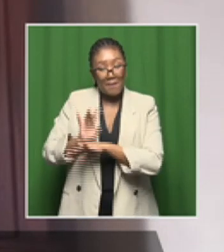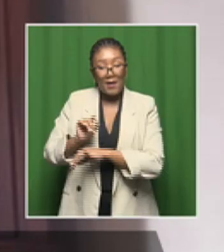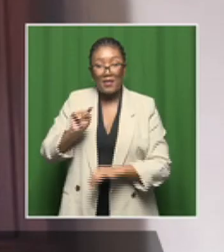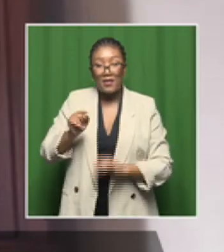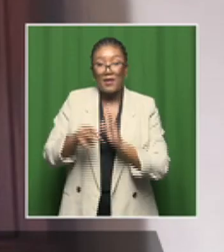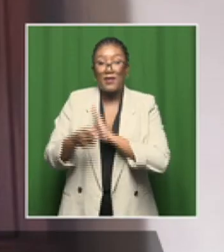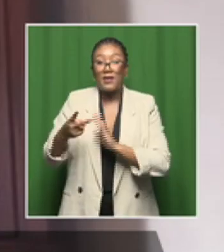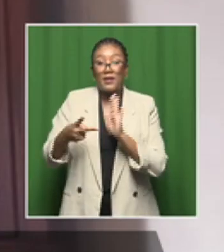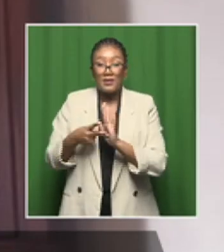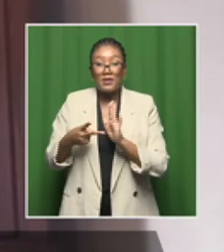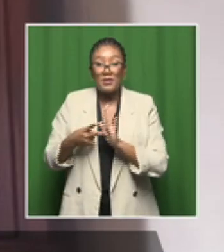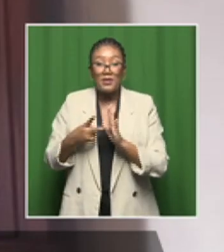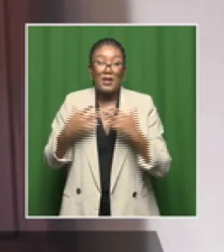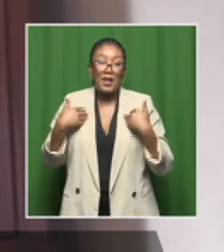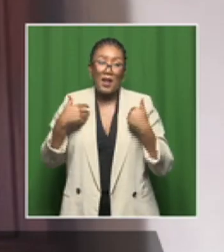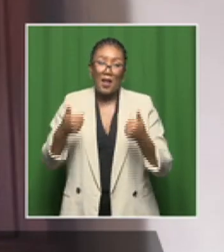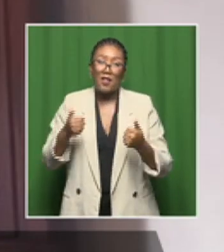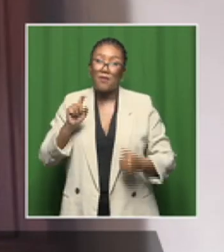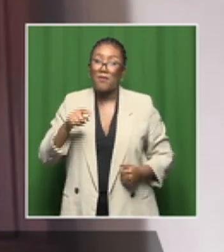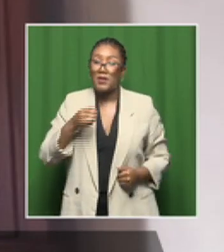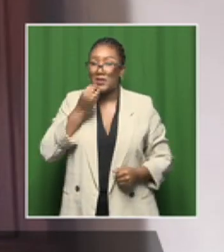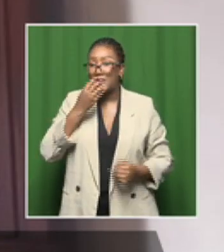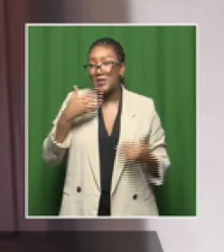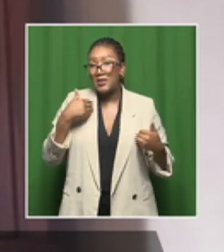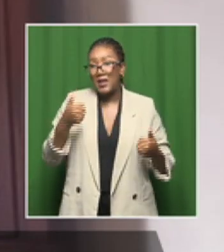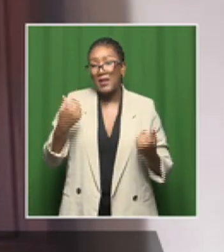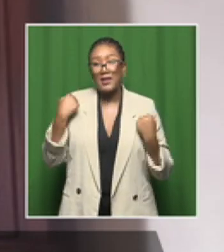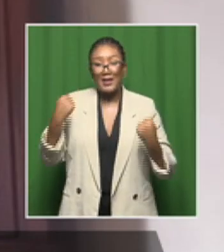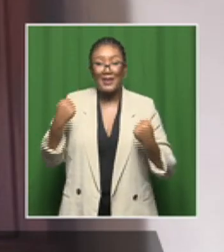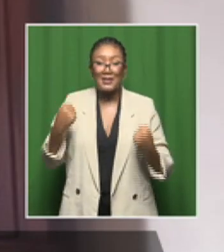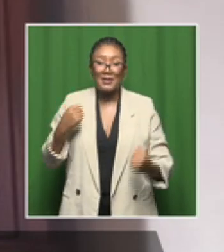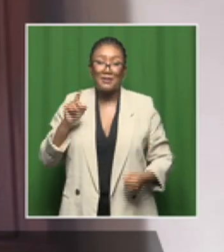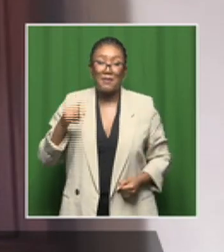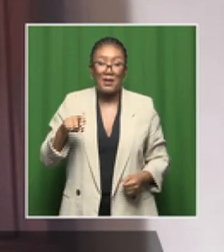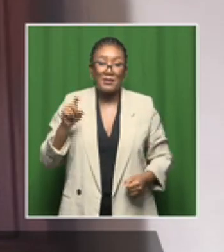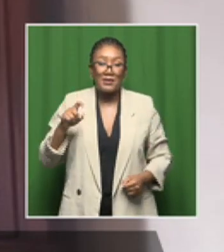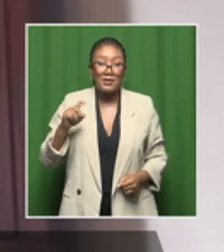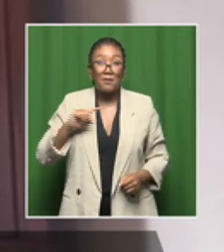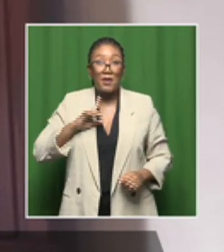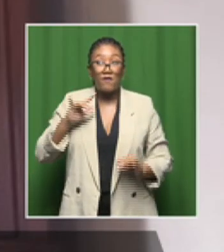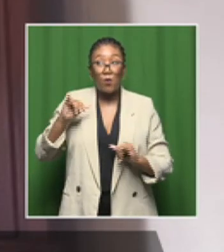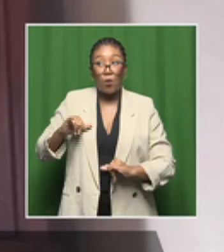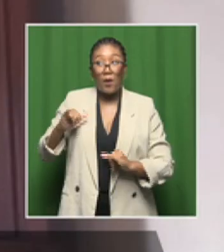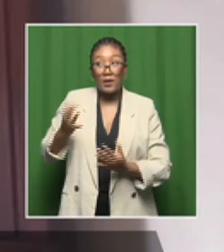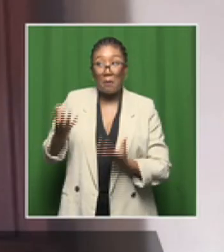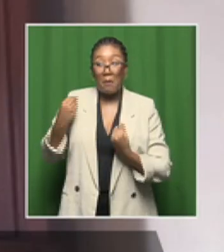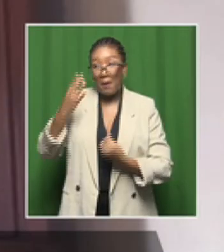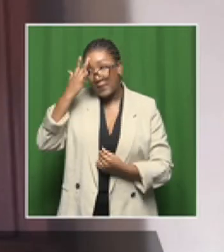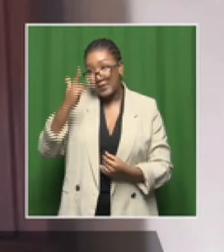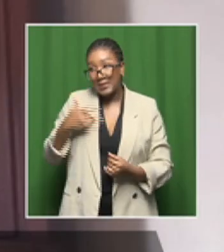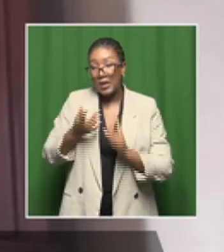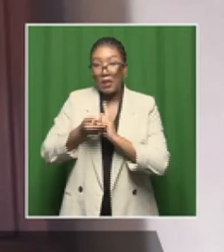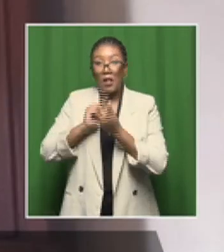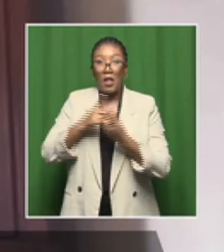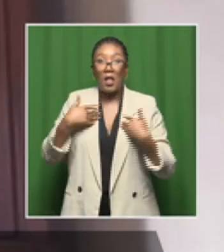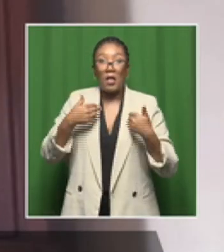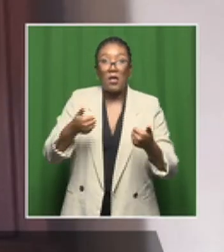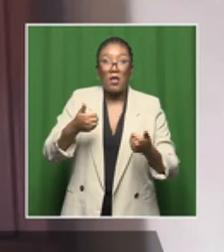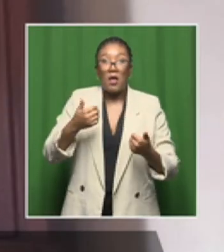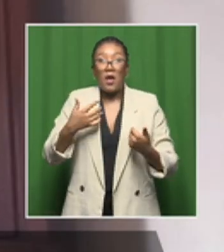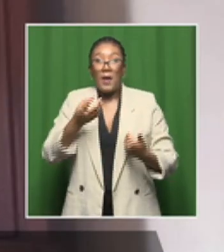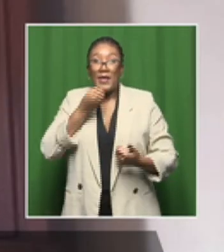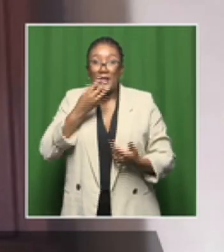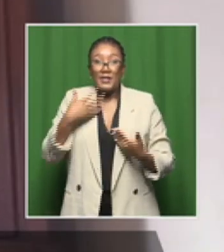is all the lifestyle changes I spoke about. Don't wait to develop a problem. Adapt a healthy lifestyle